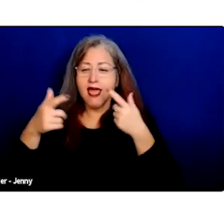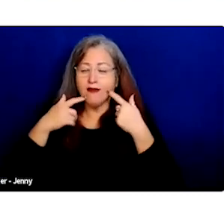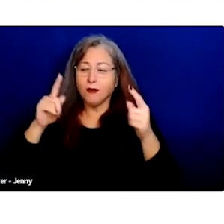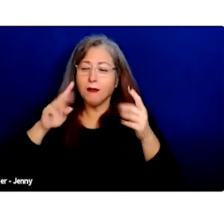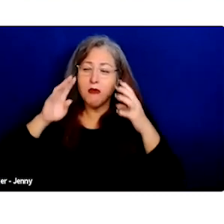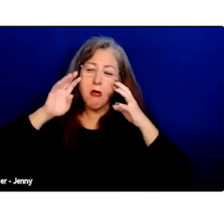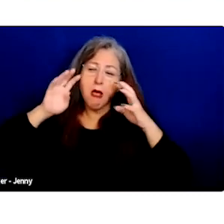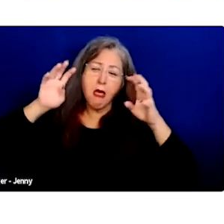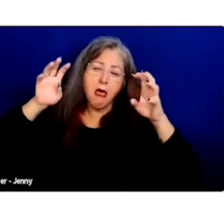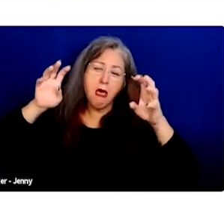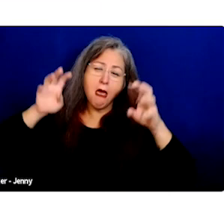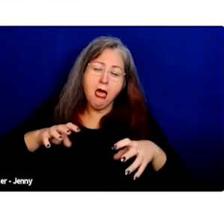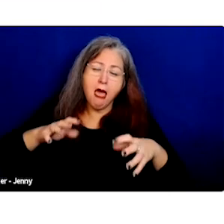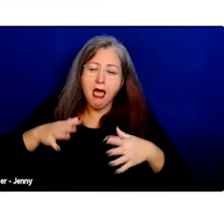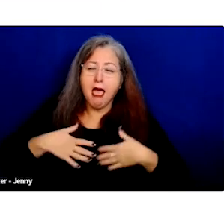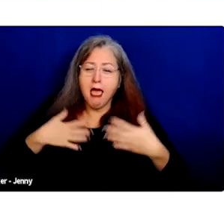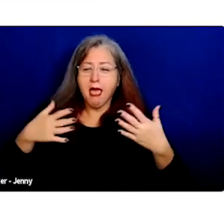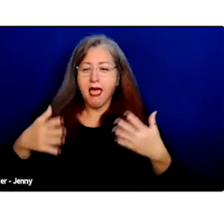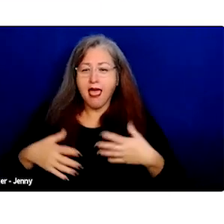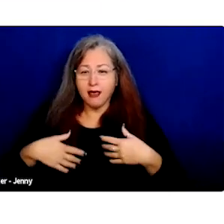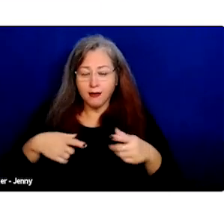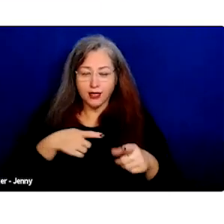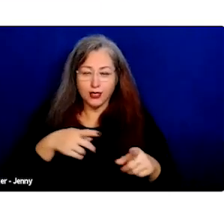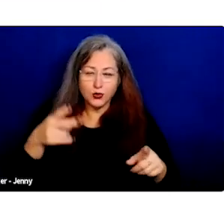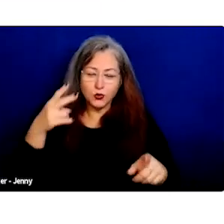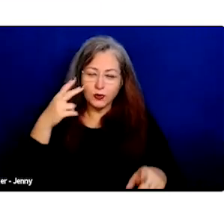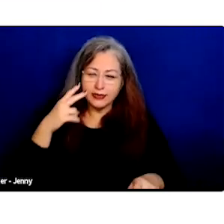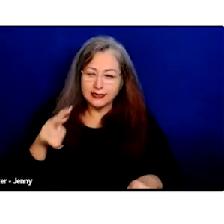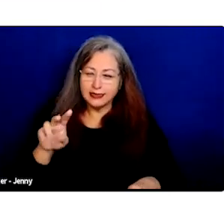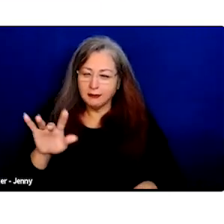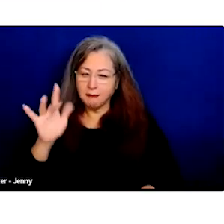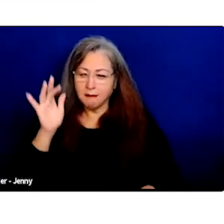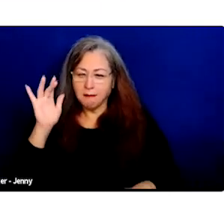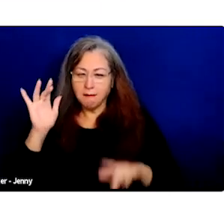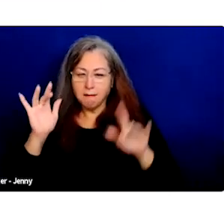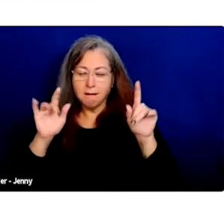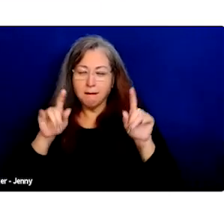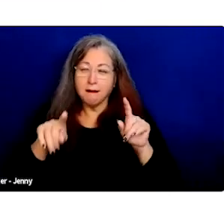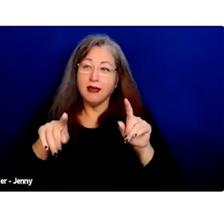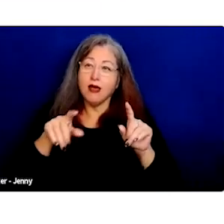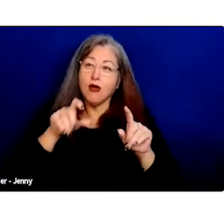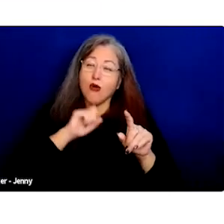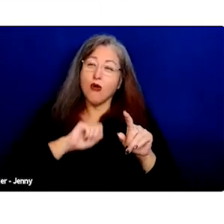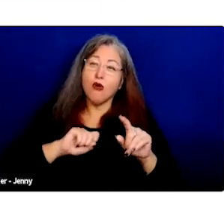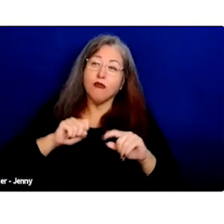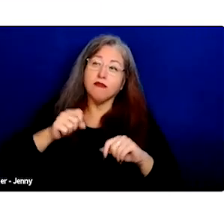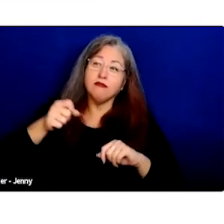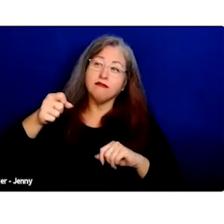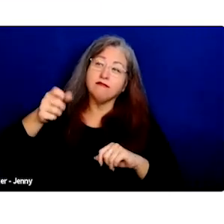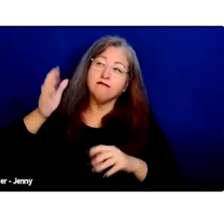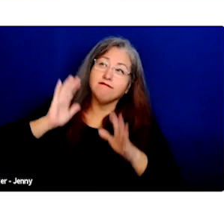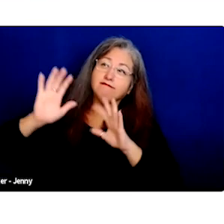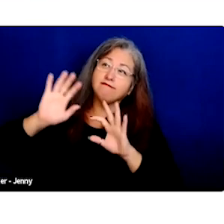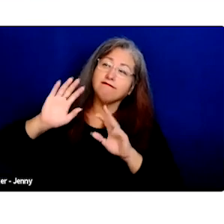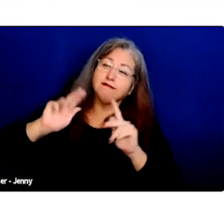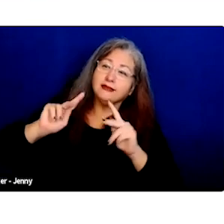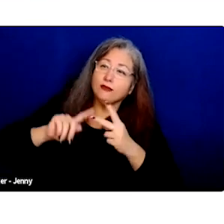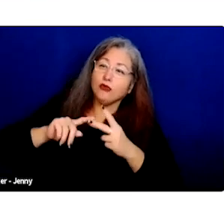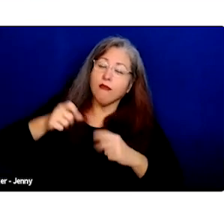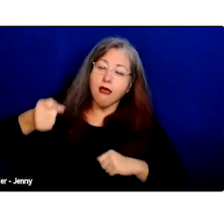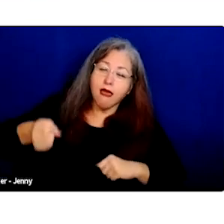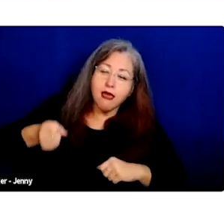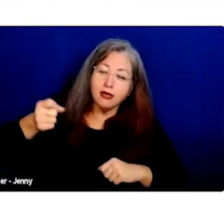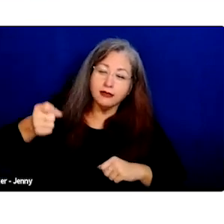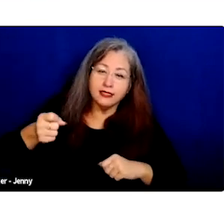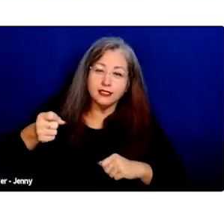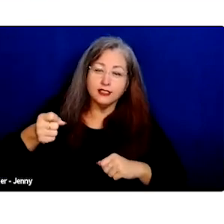joy. You see the glimmer of the elders and ancestors in the faces of the young ones.